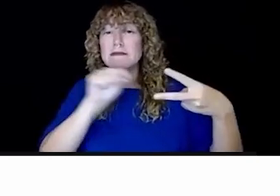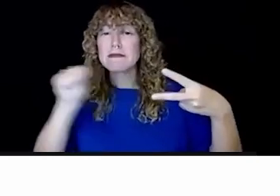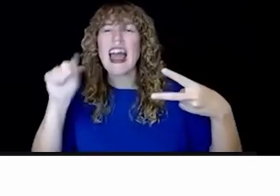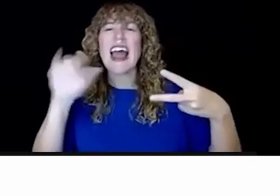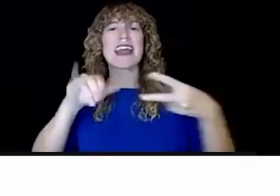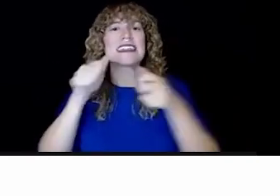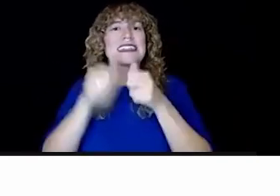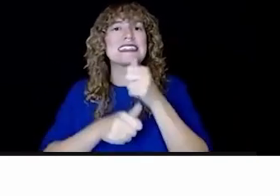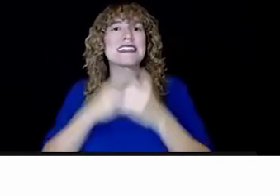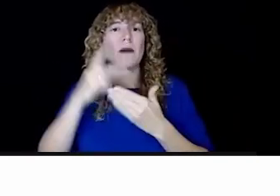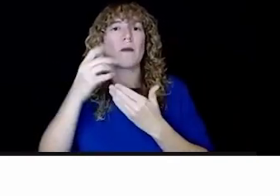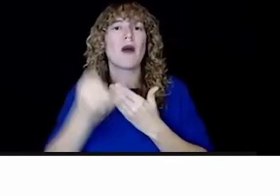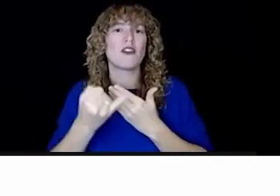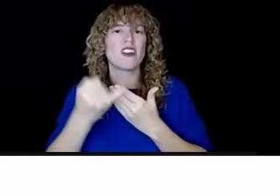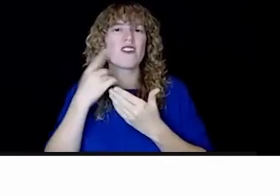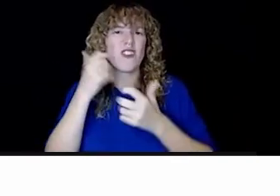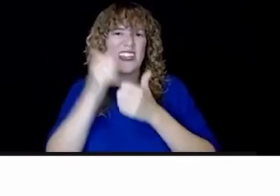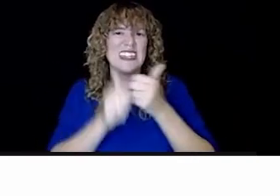2 parts.